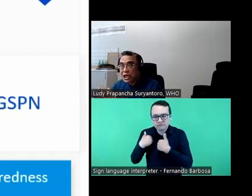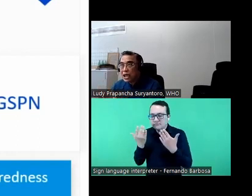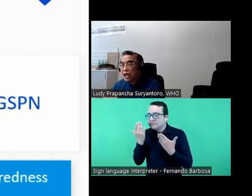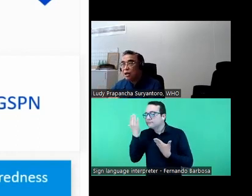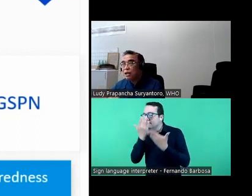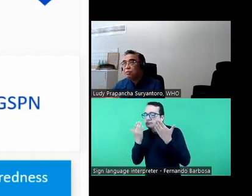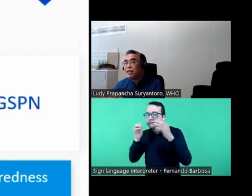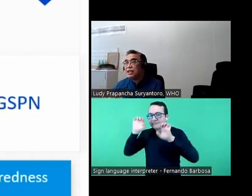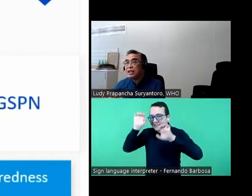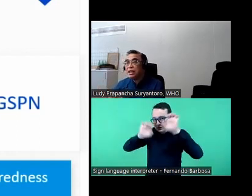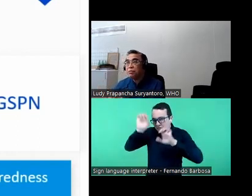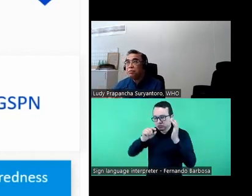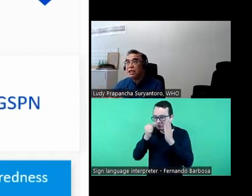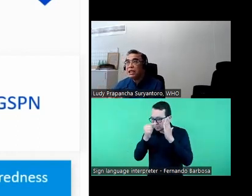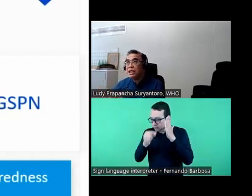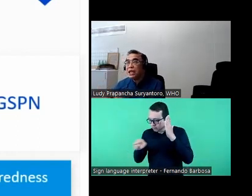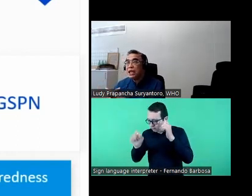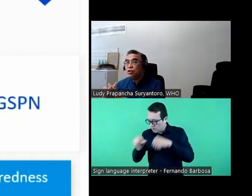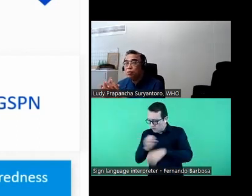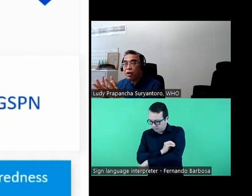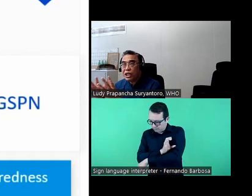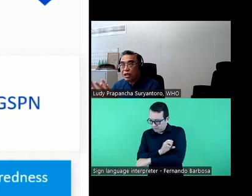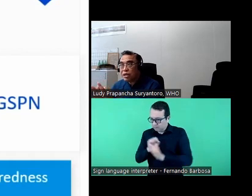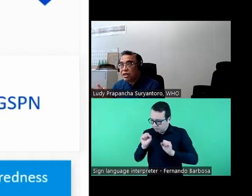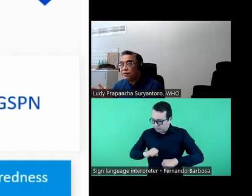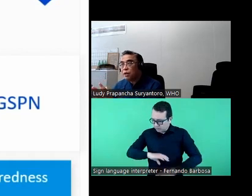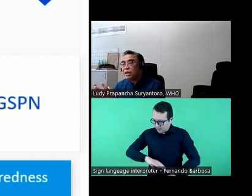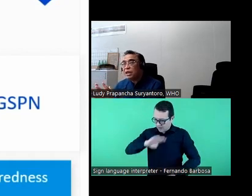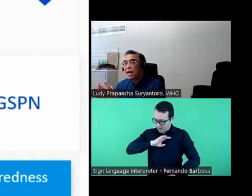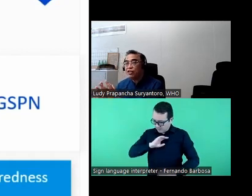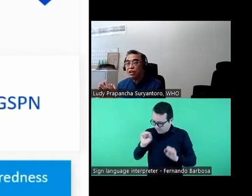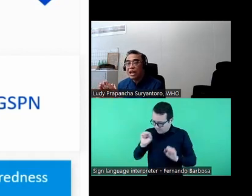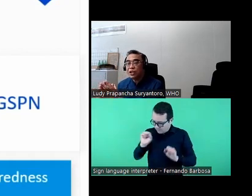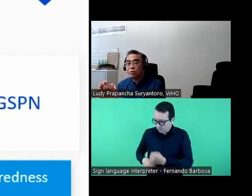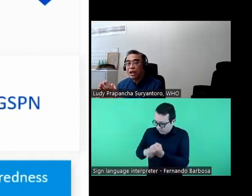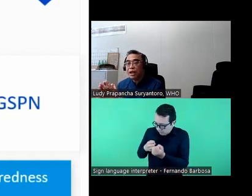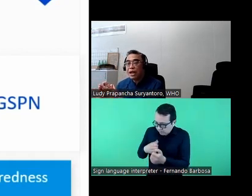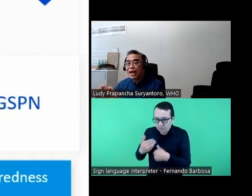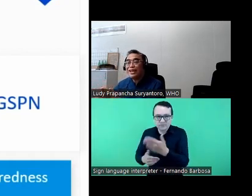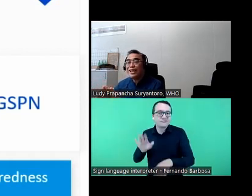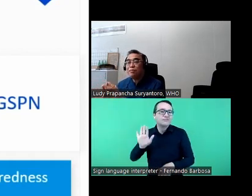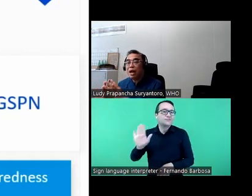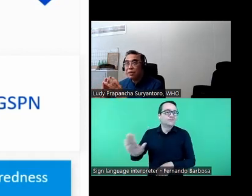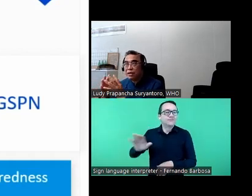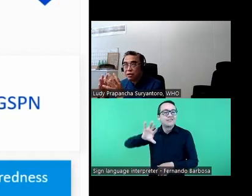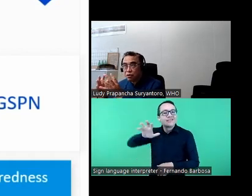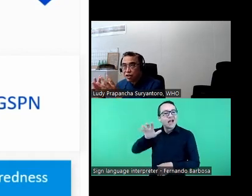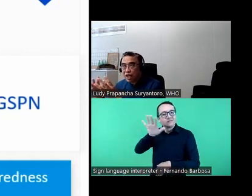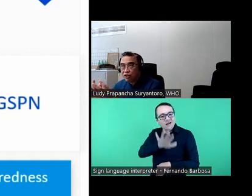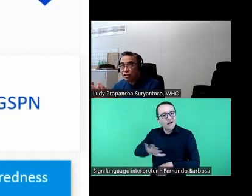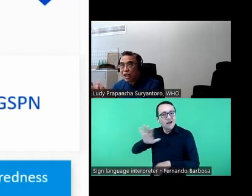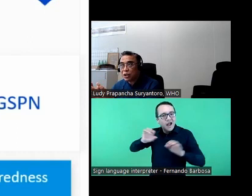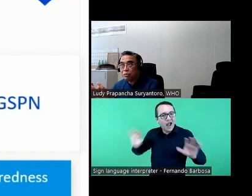evaluating their capacities and capabilities, supporting them in developing the national action plan, and then mapping